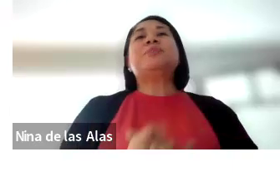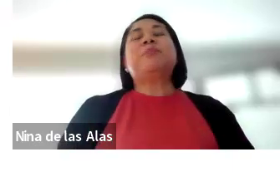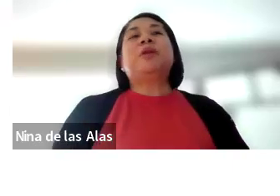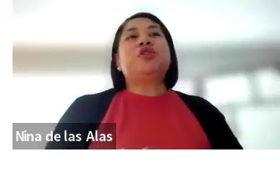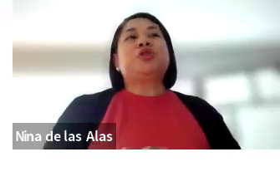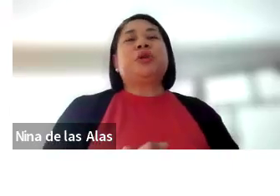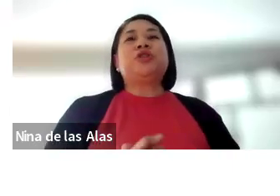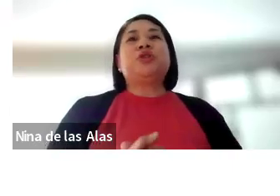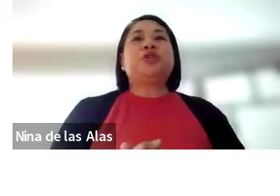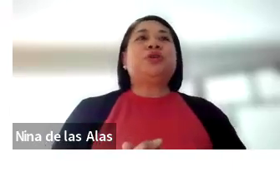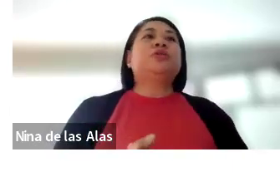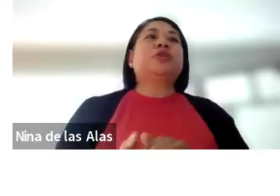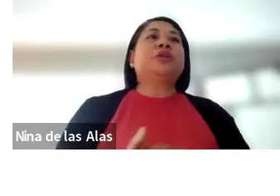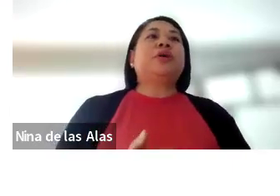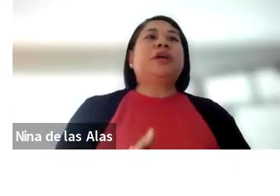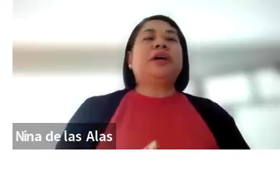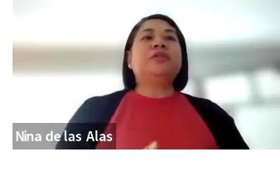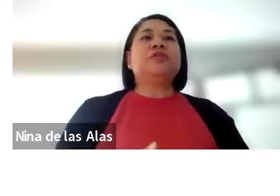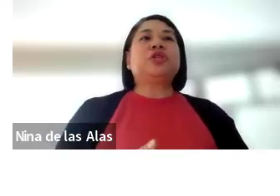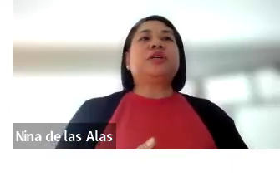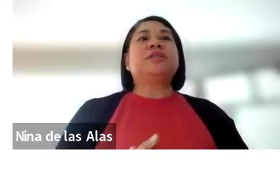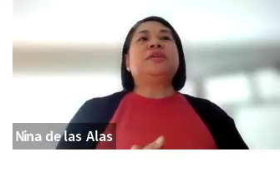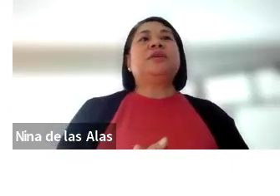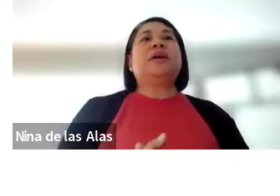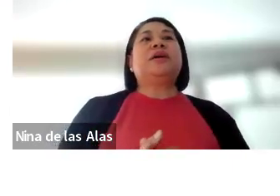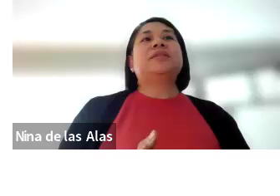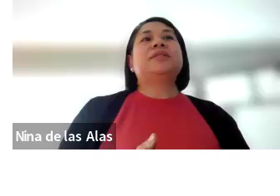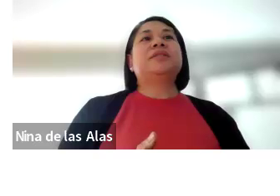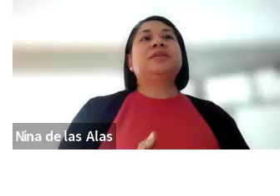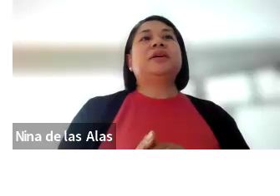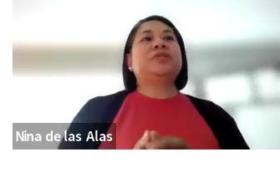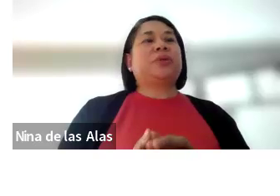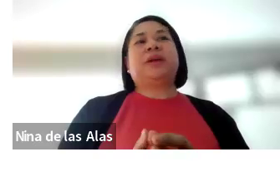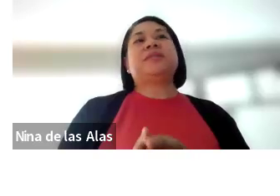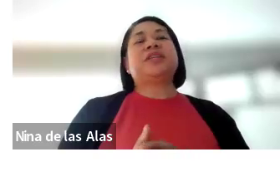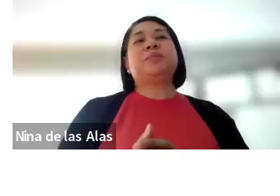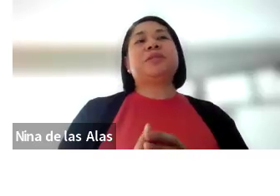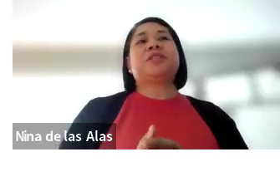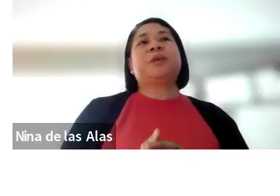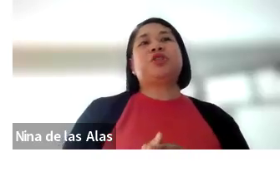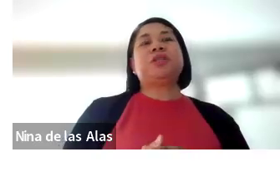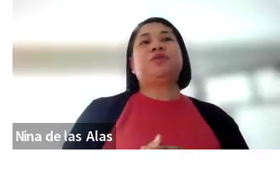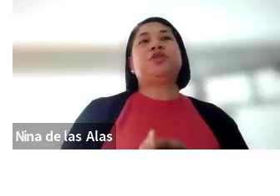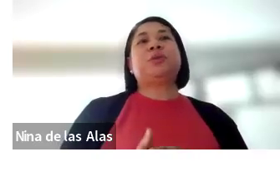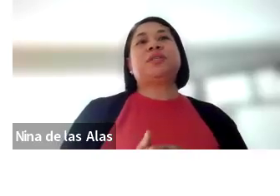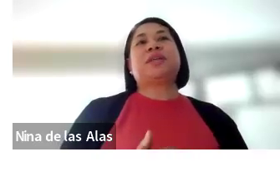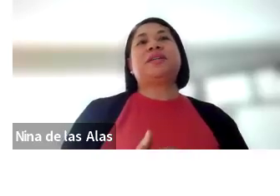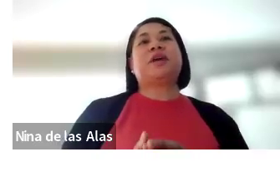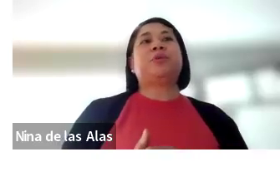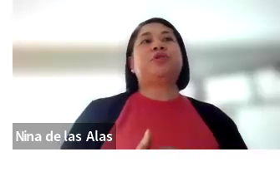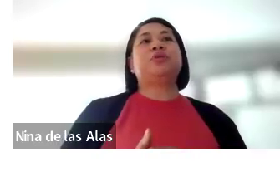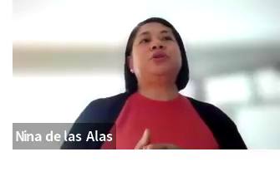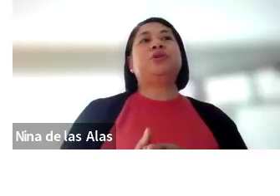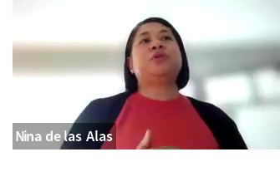So it is my pleasure to introduce to you Dr. Yao Yang. She is the an assessment specialist for student